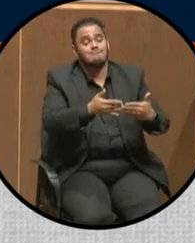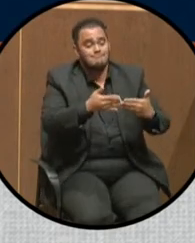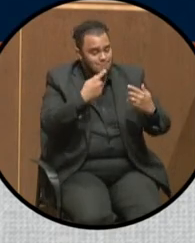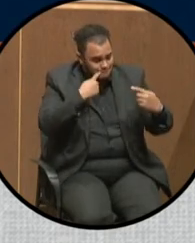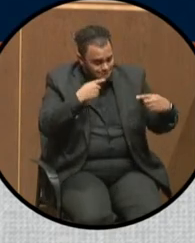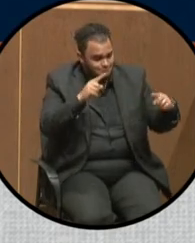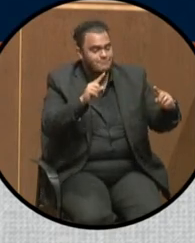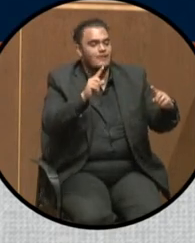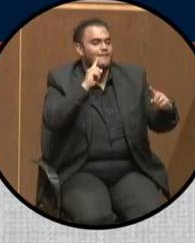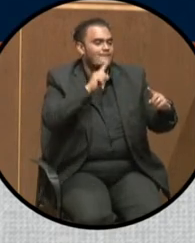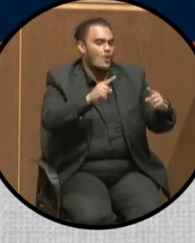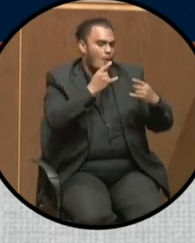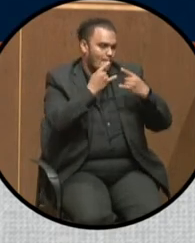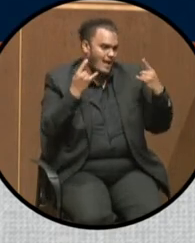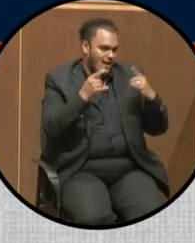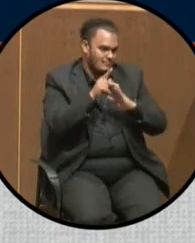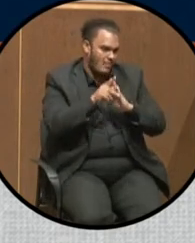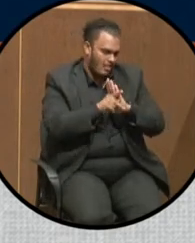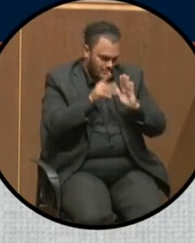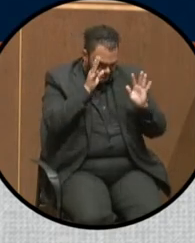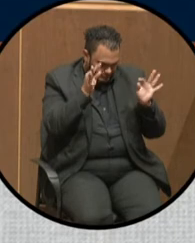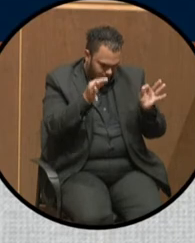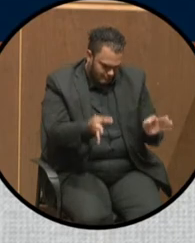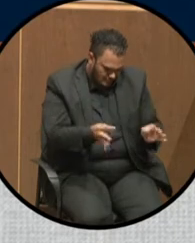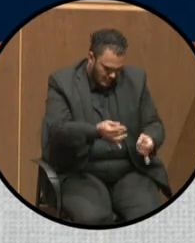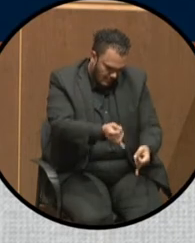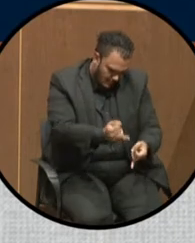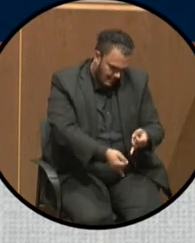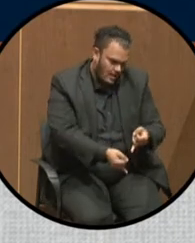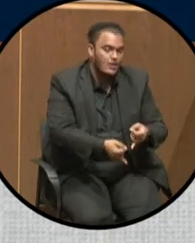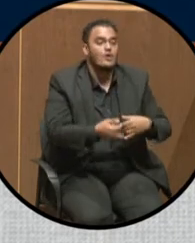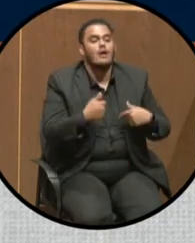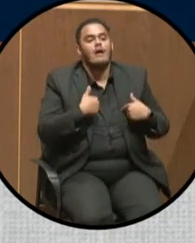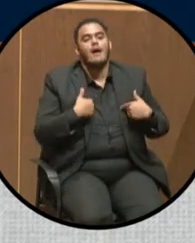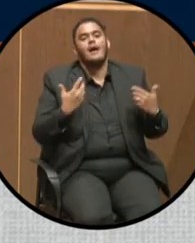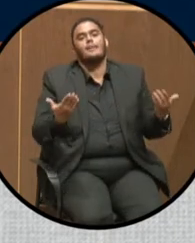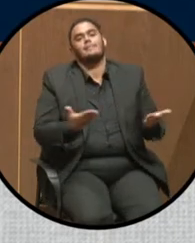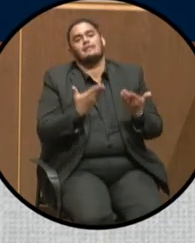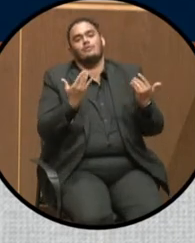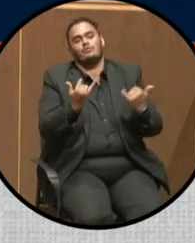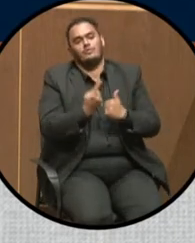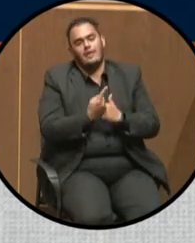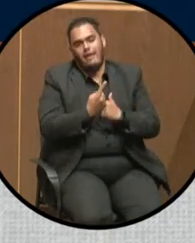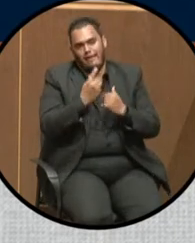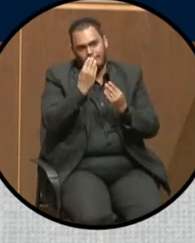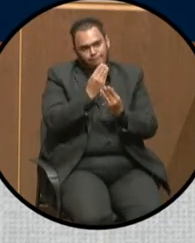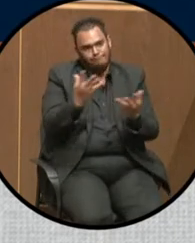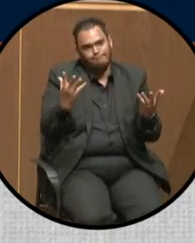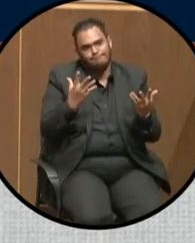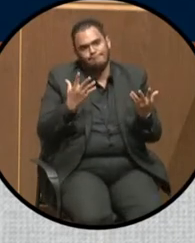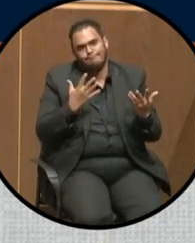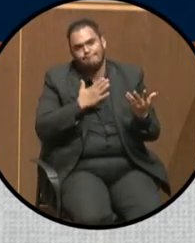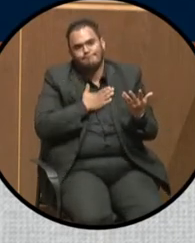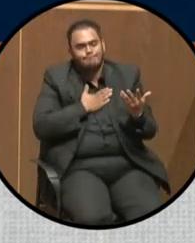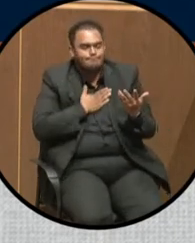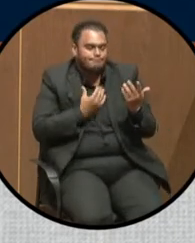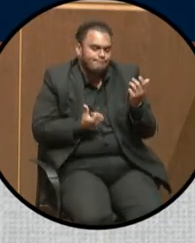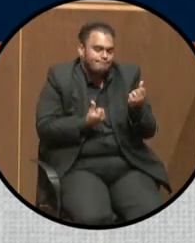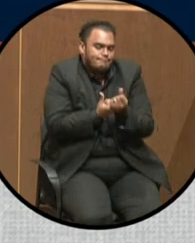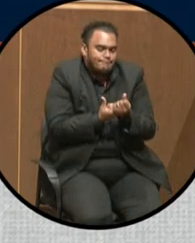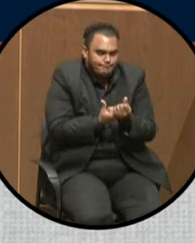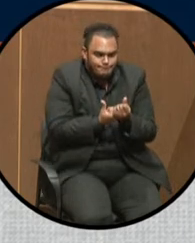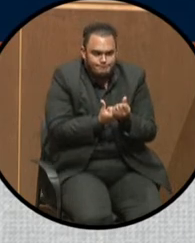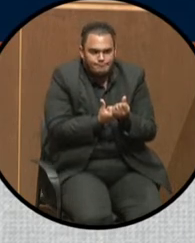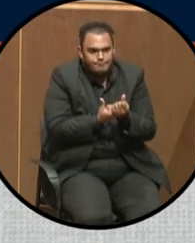I am coming before you today to just add my support in bringing